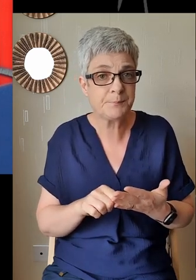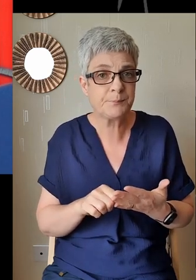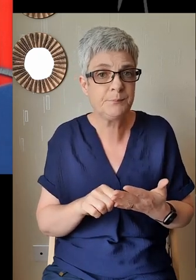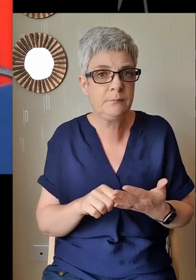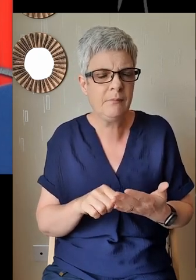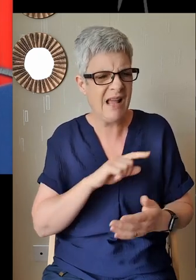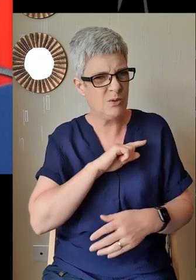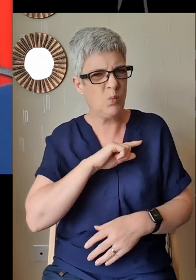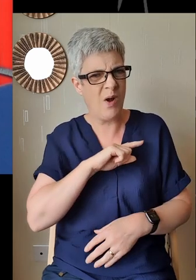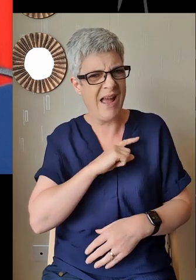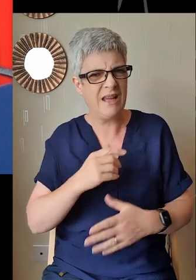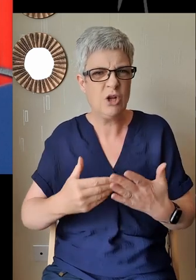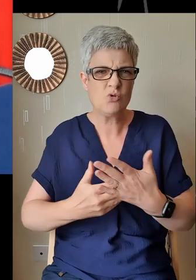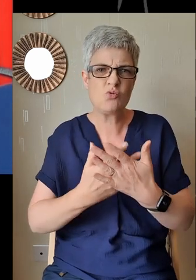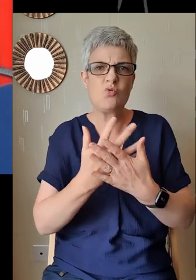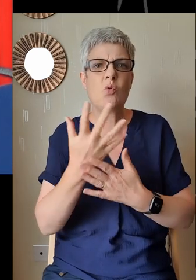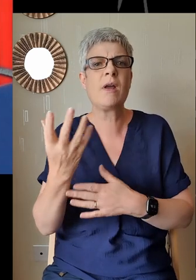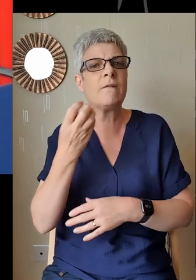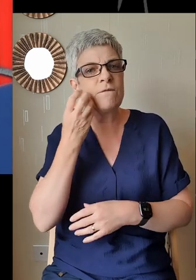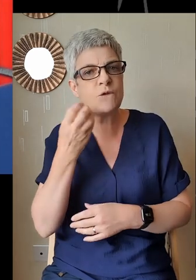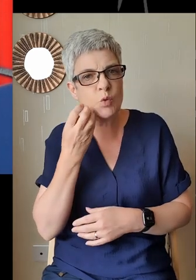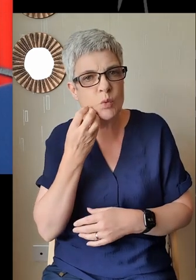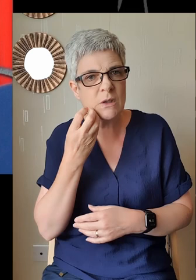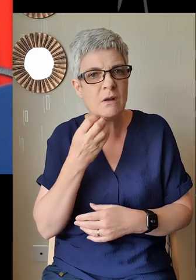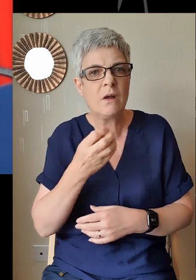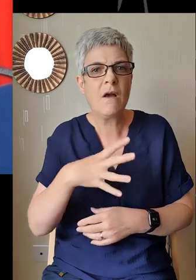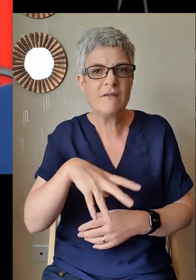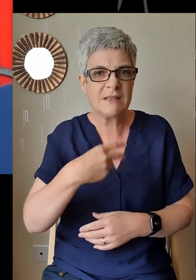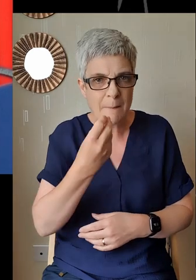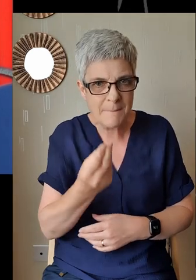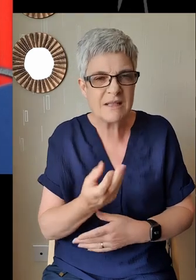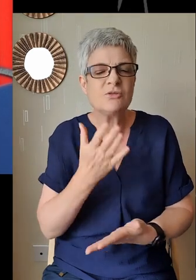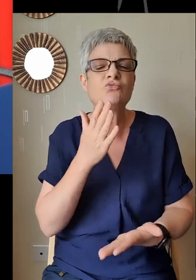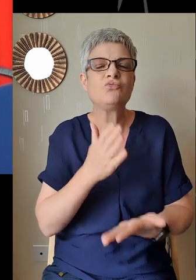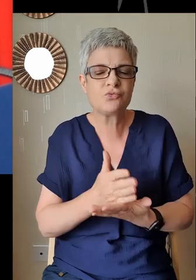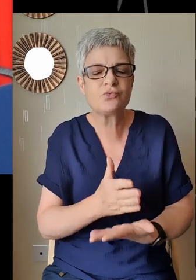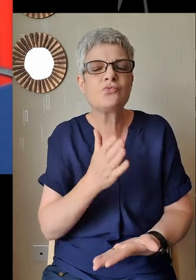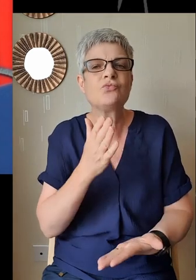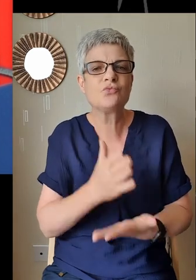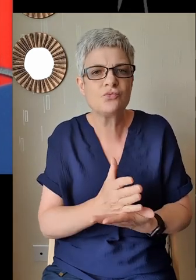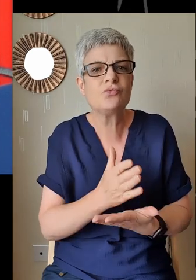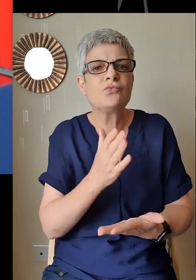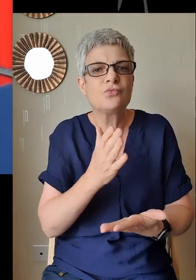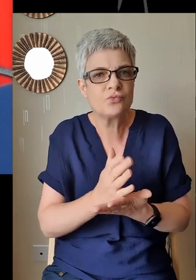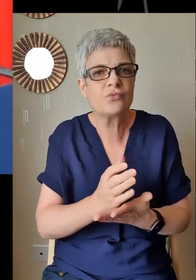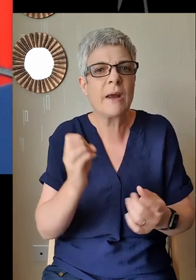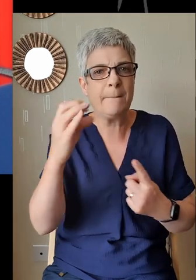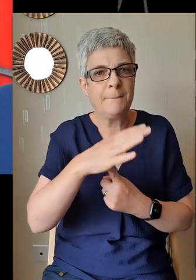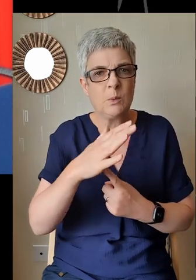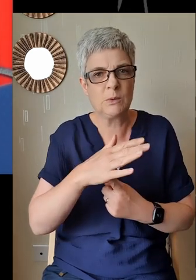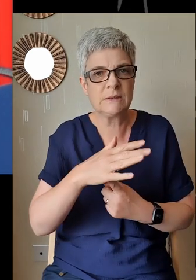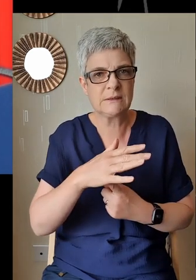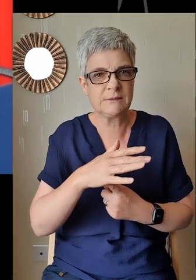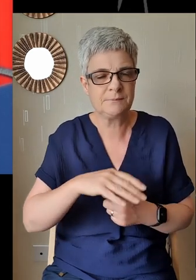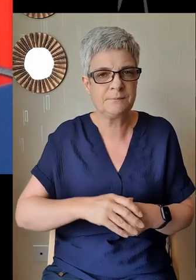That's why growing the fruit of the Spirit is so, so, so important.